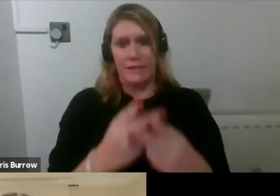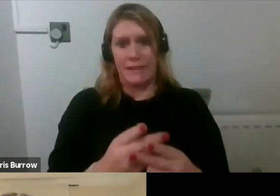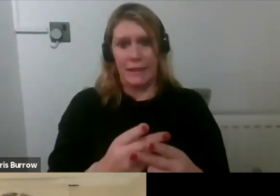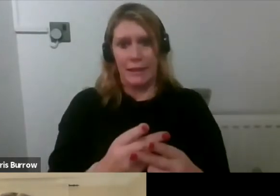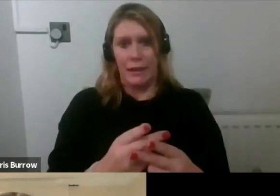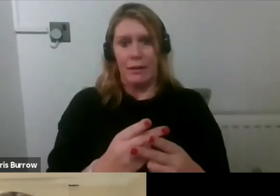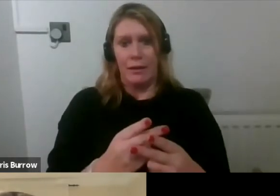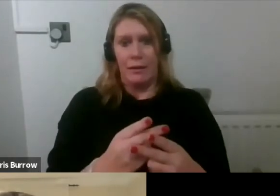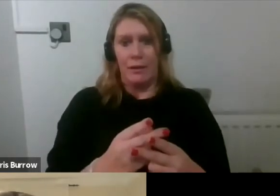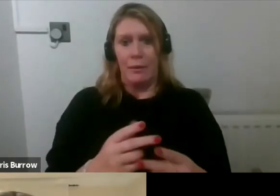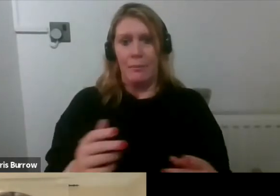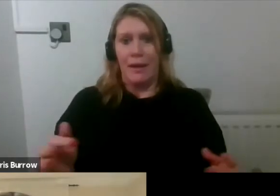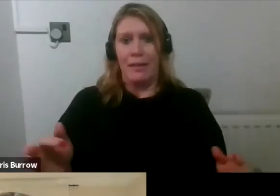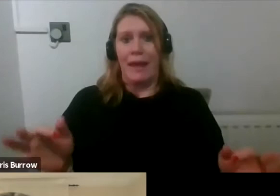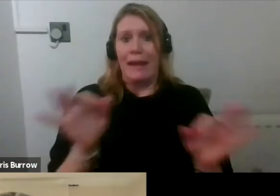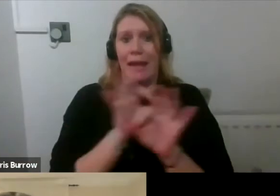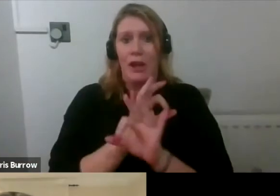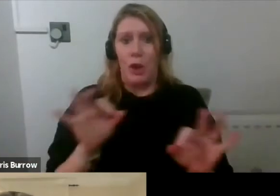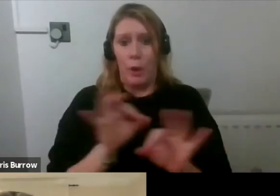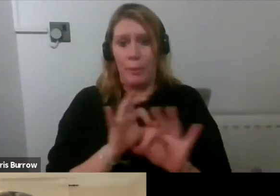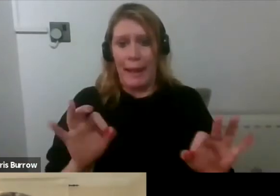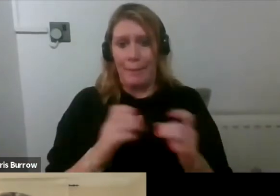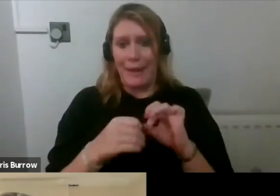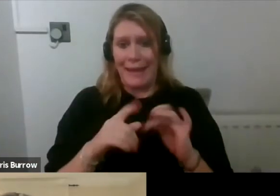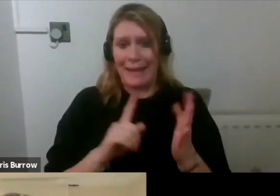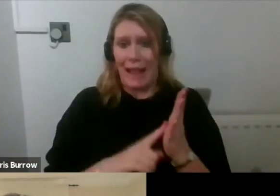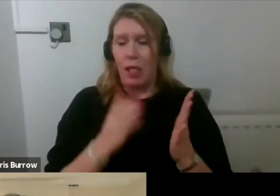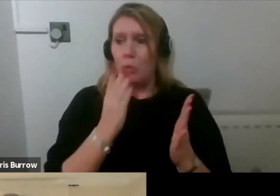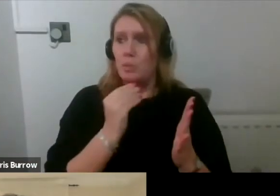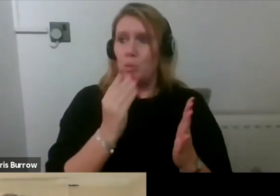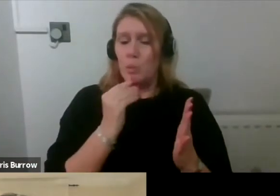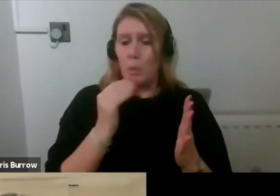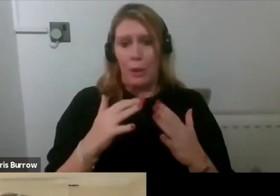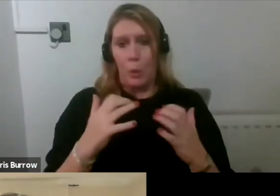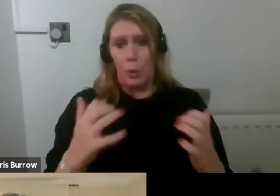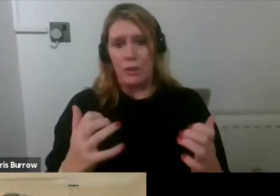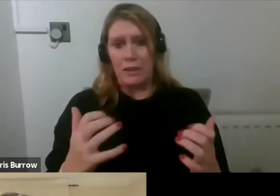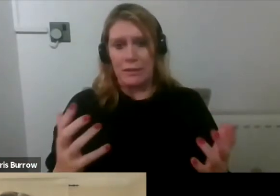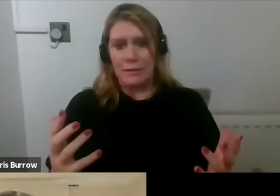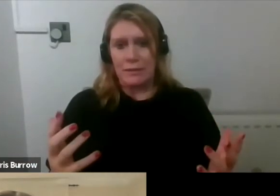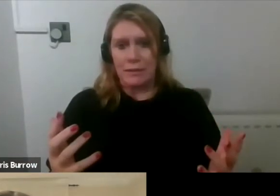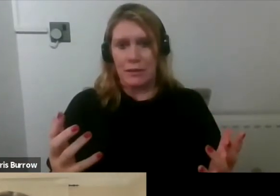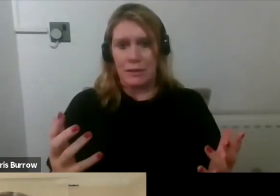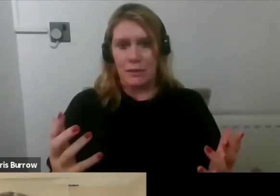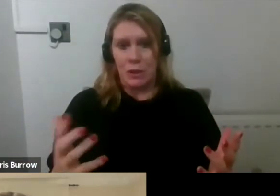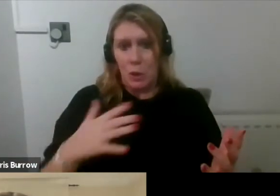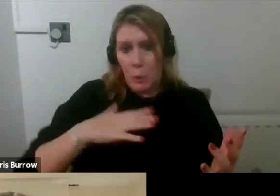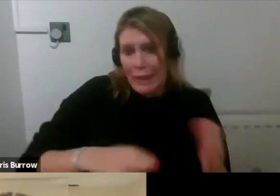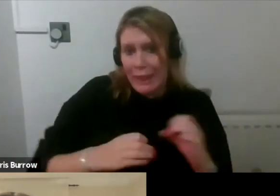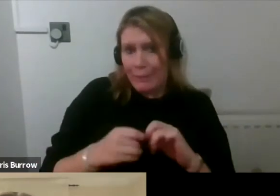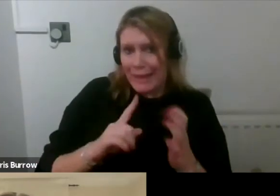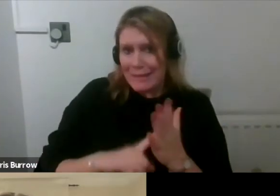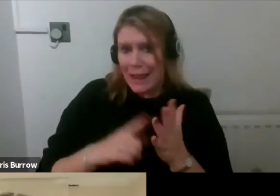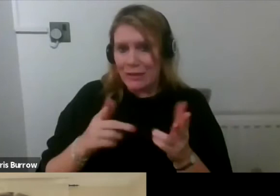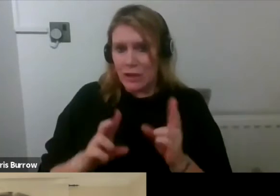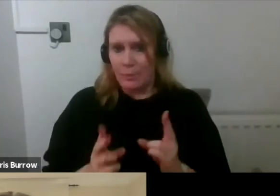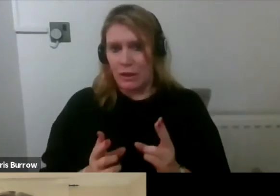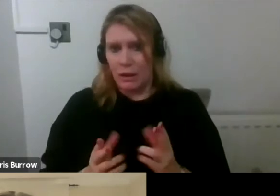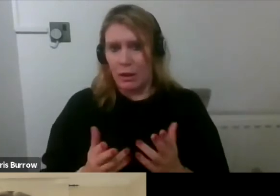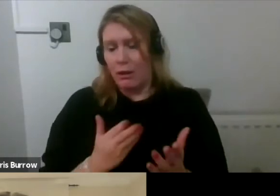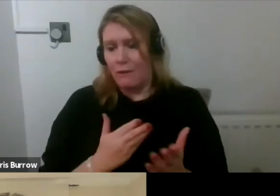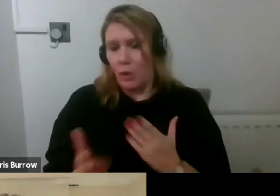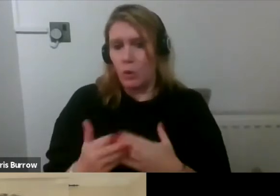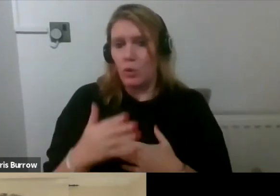nobody who is a BSL user deaf in the audience, do you need the BSL interpreter? And of course, you